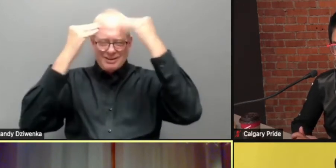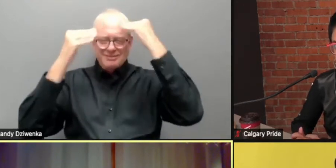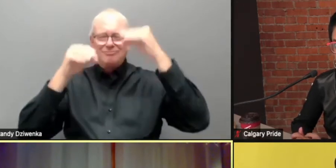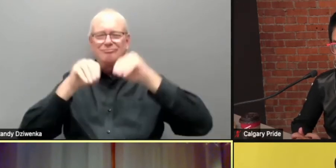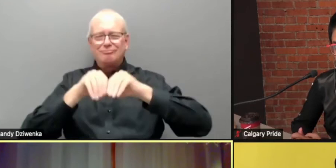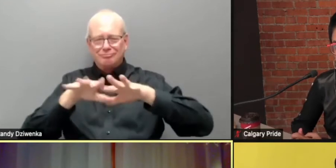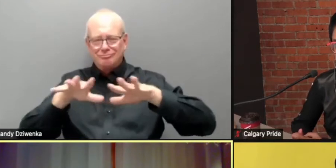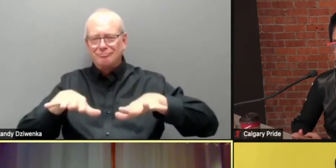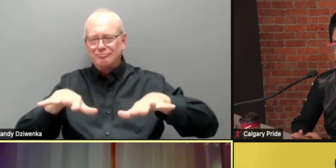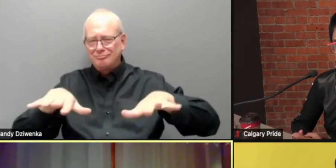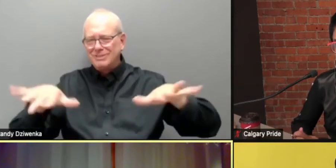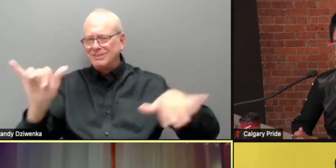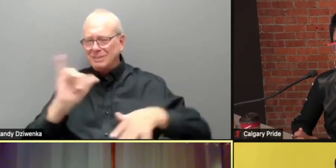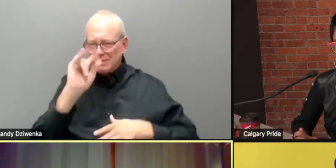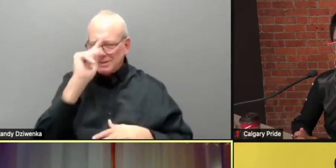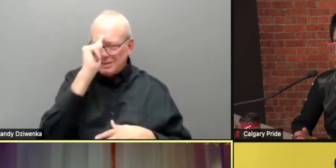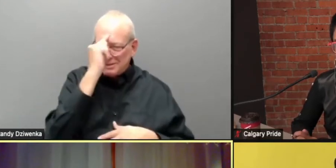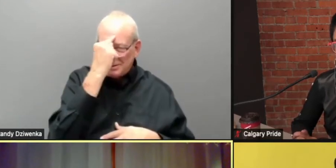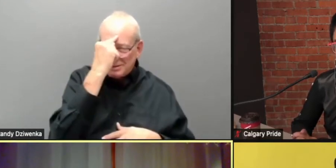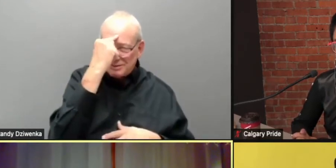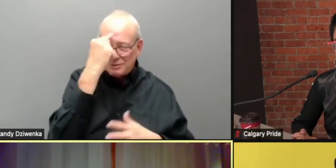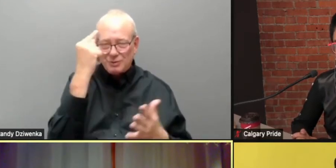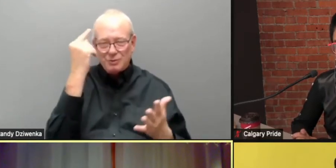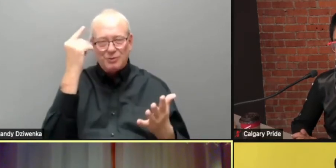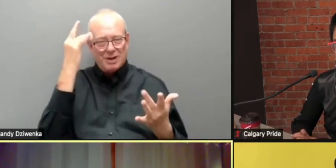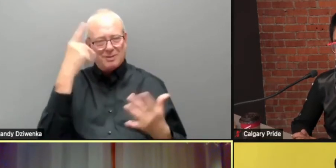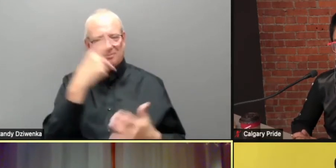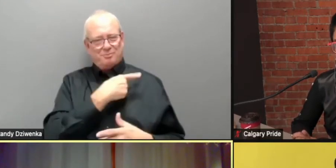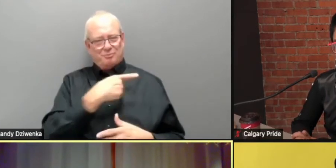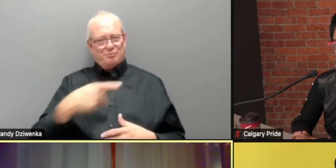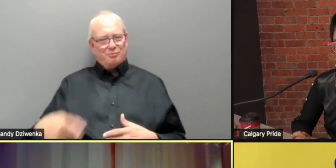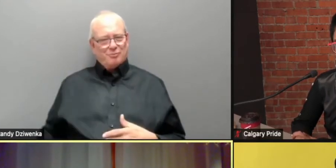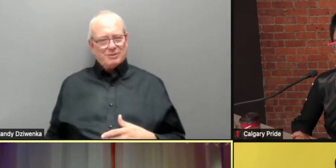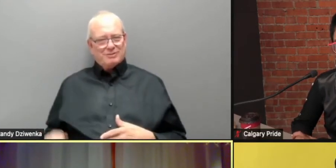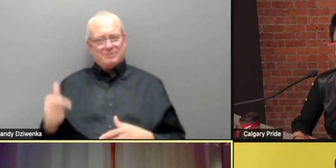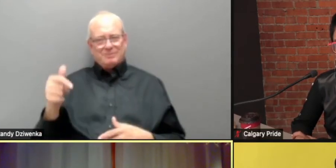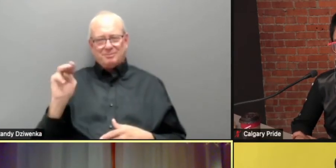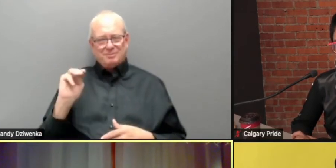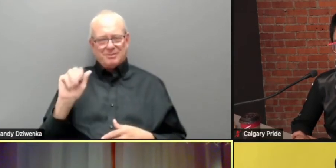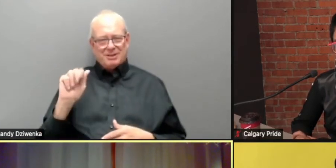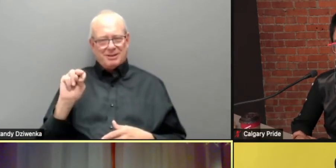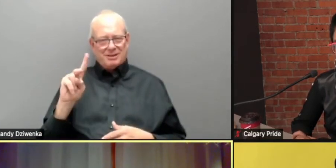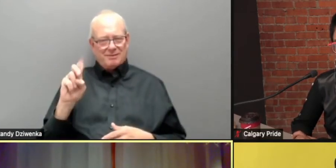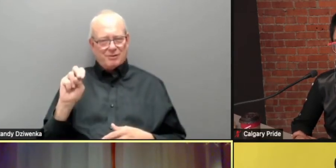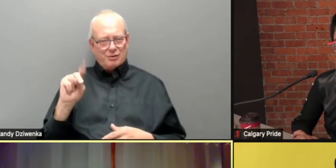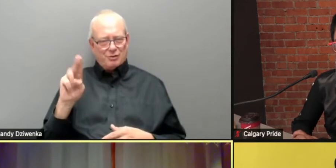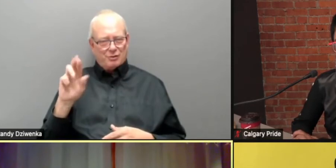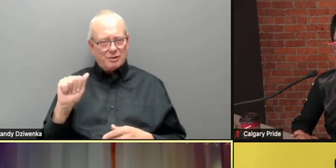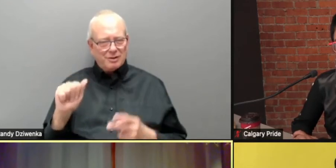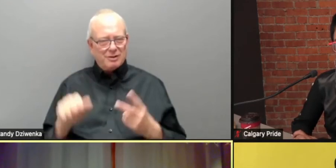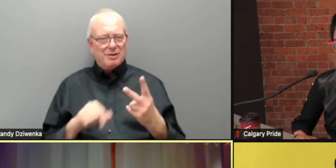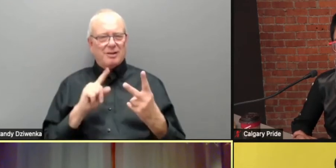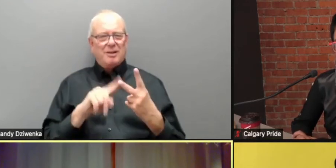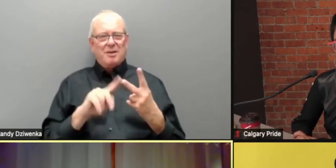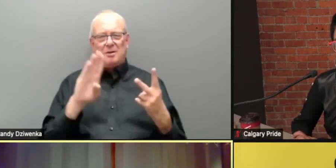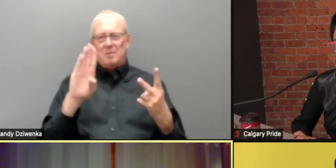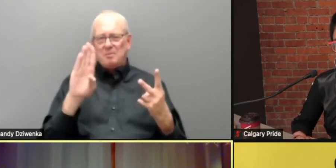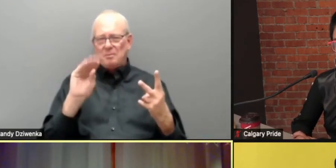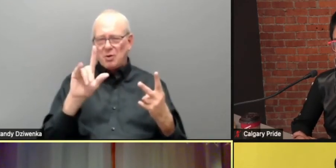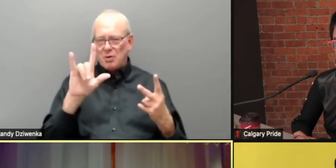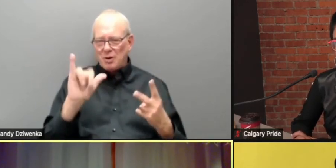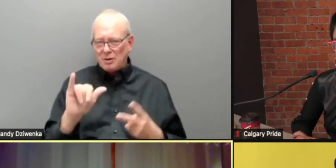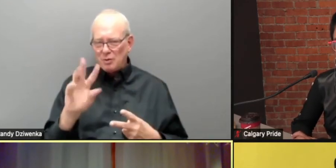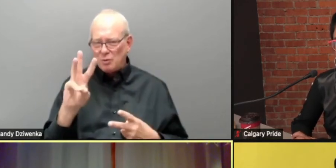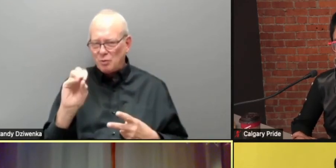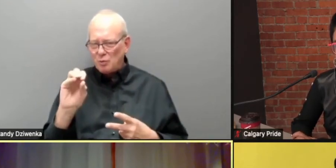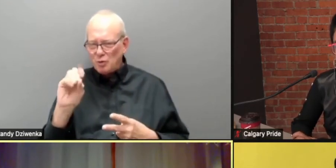Prince Manvendra, more and more people are waking up to the fact that we need to treat them